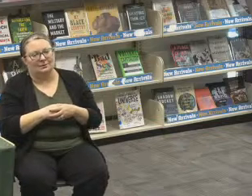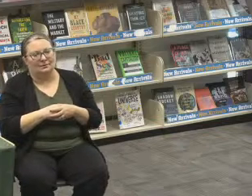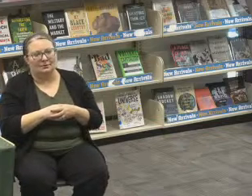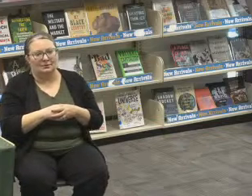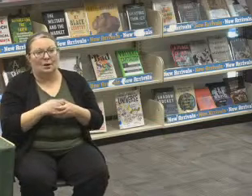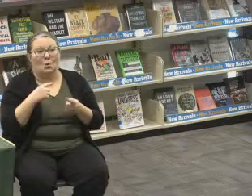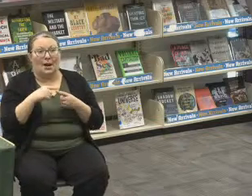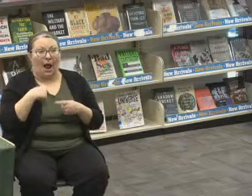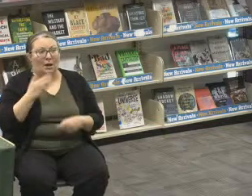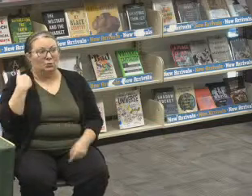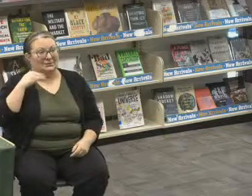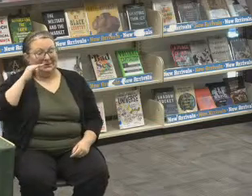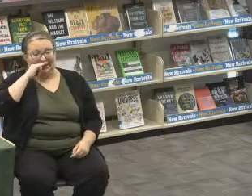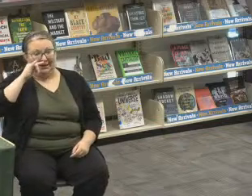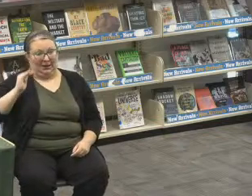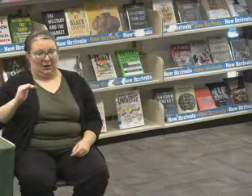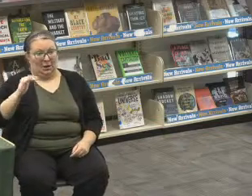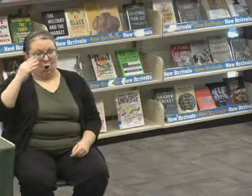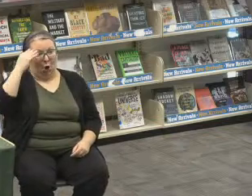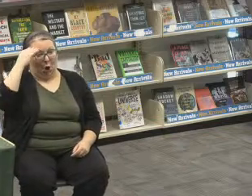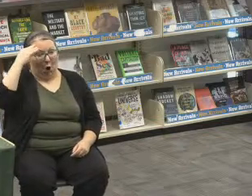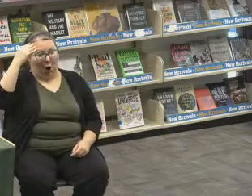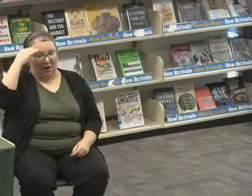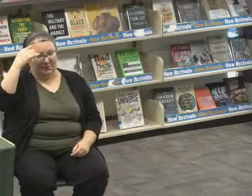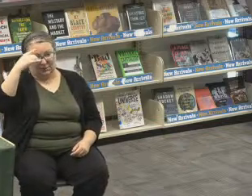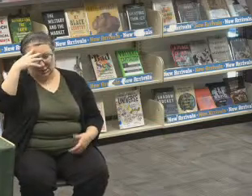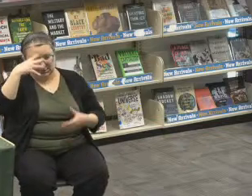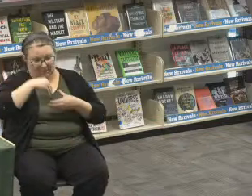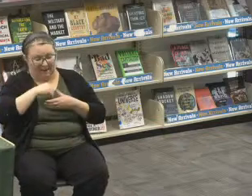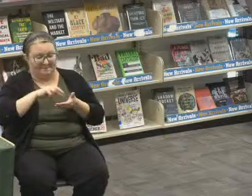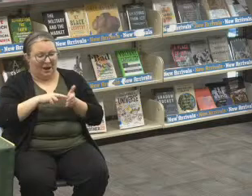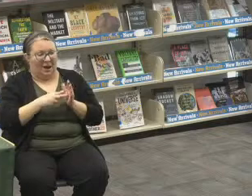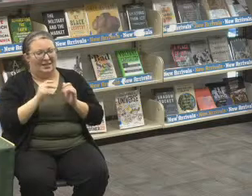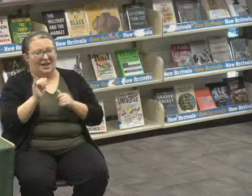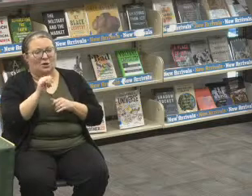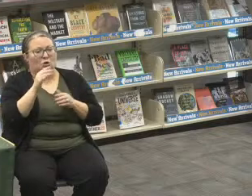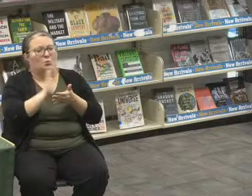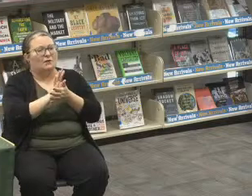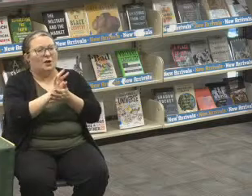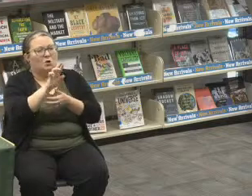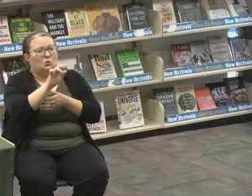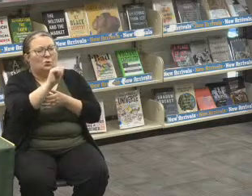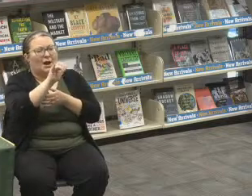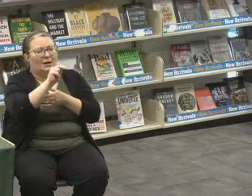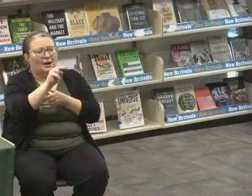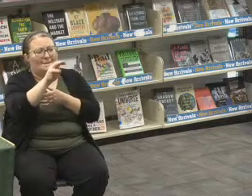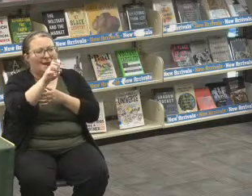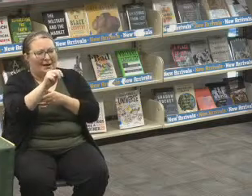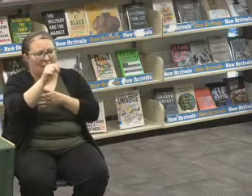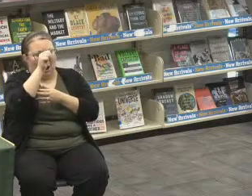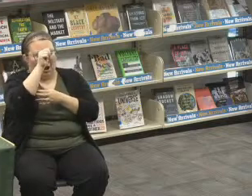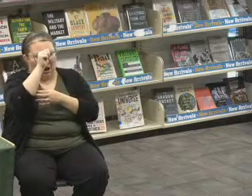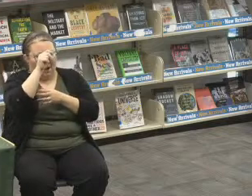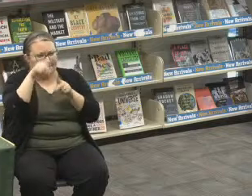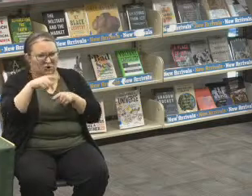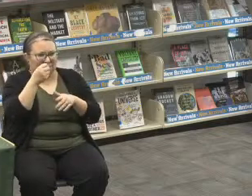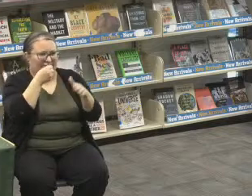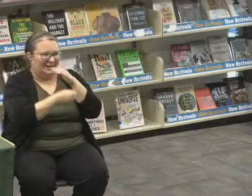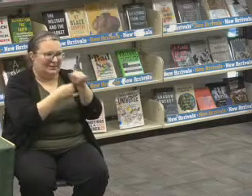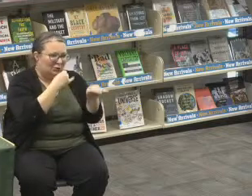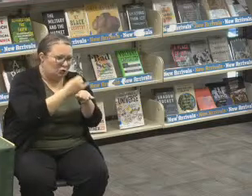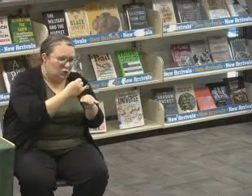When I was a kid, autism meant something more like the movie Rain Man in the 80s. Somebody who was institutionalized, somebody who had a